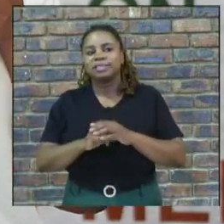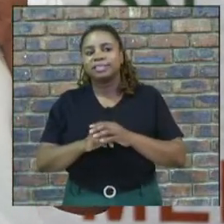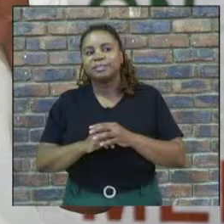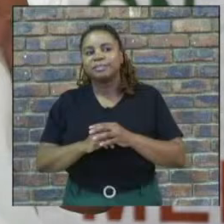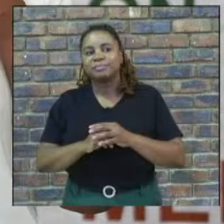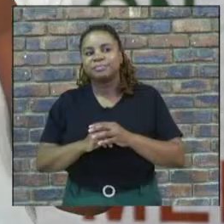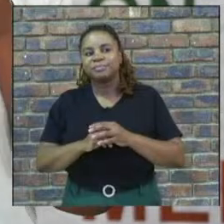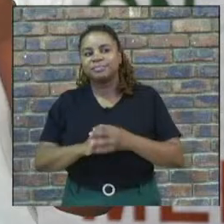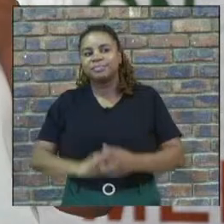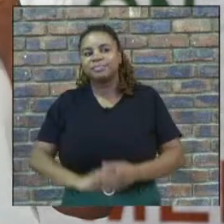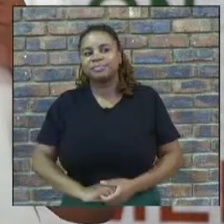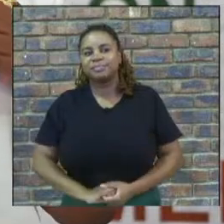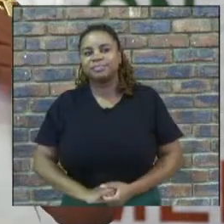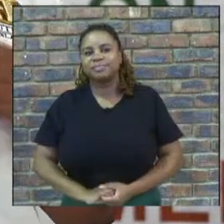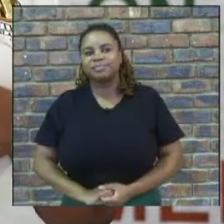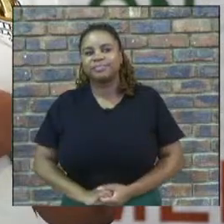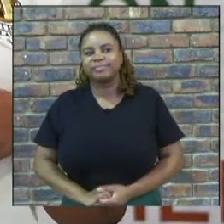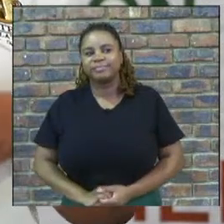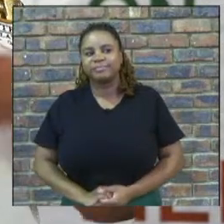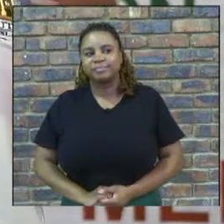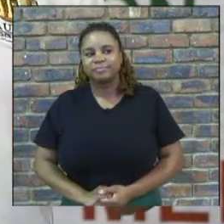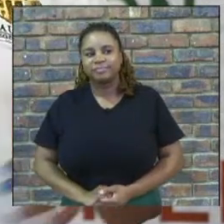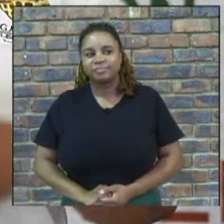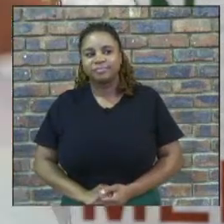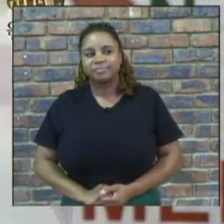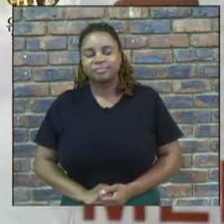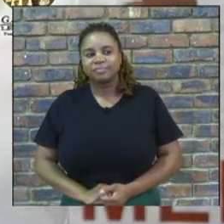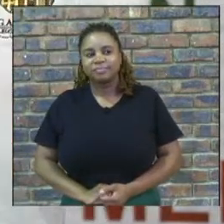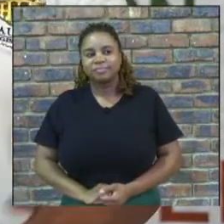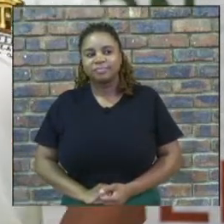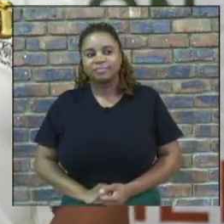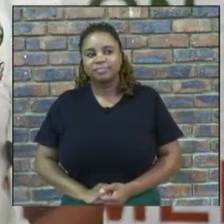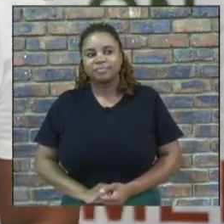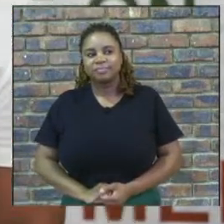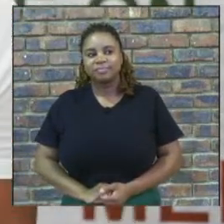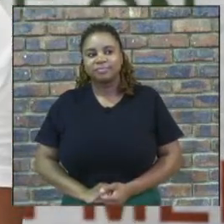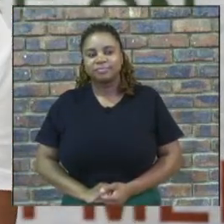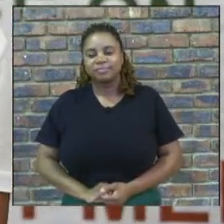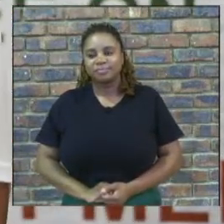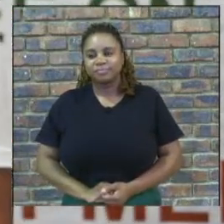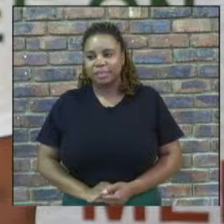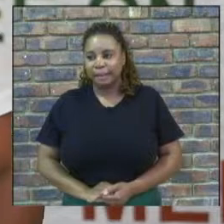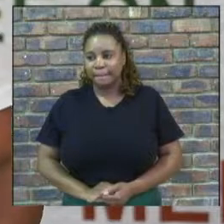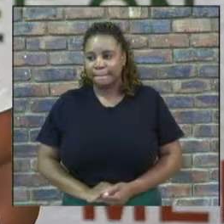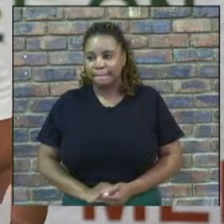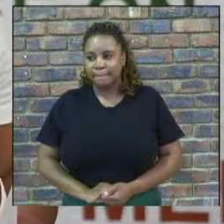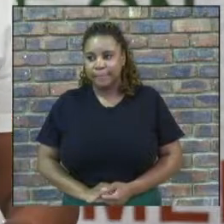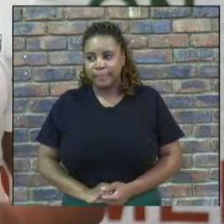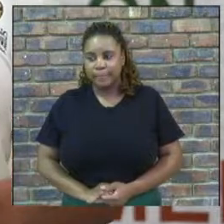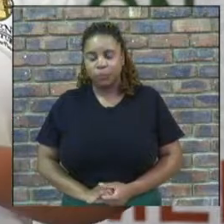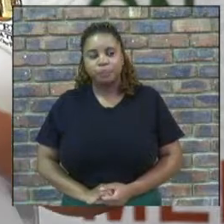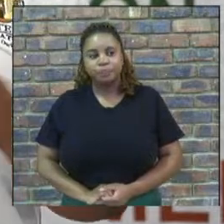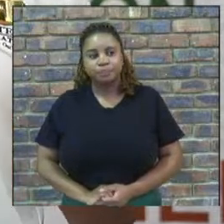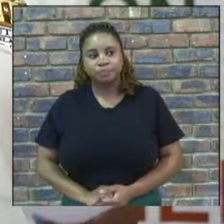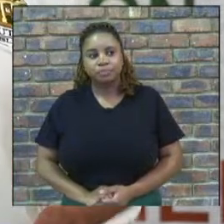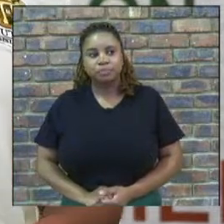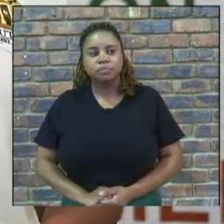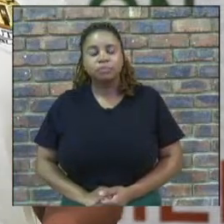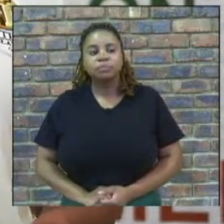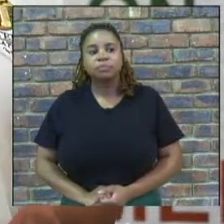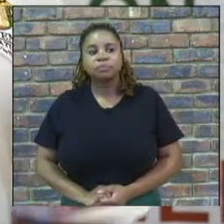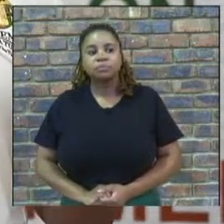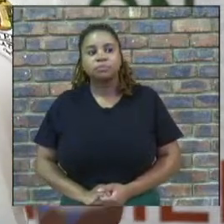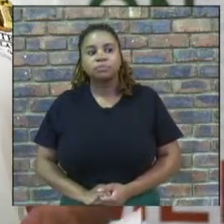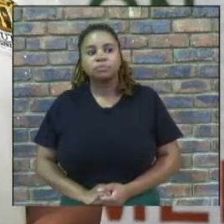a re lokiseng taba ya di technocrats, so that democracy constituencies are going to benefit mo yona. So we're passing